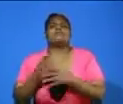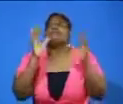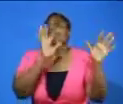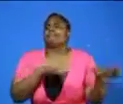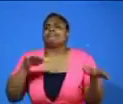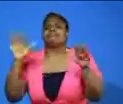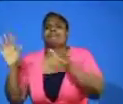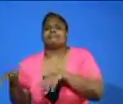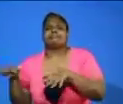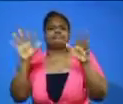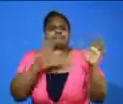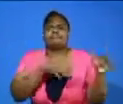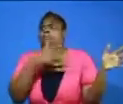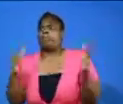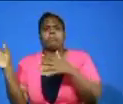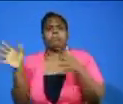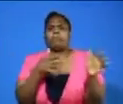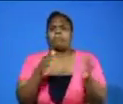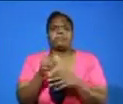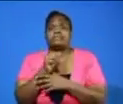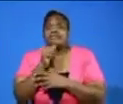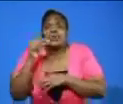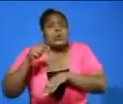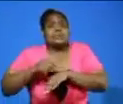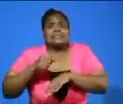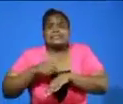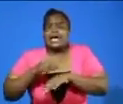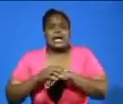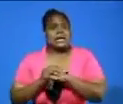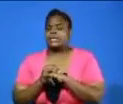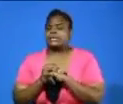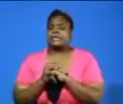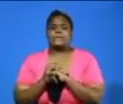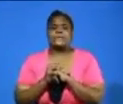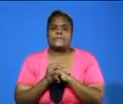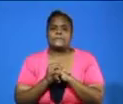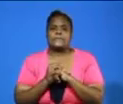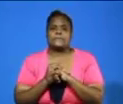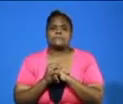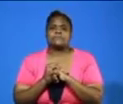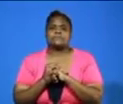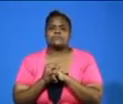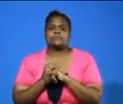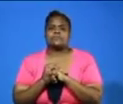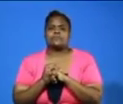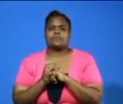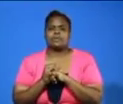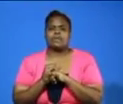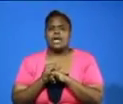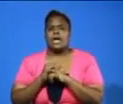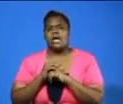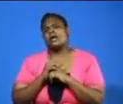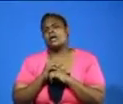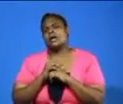a reed in the wind. There's no time now. How long will you